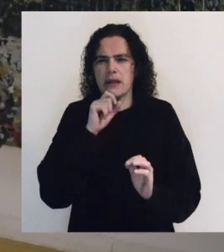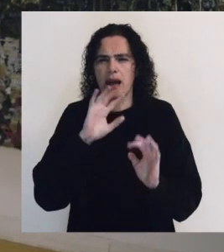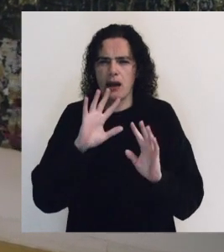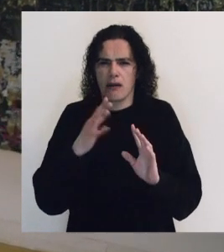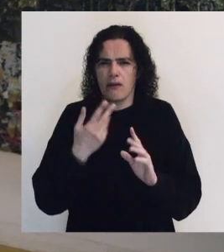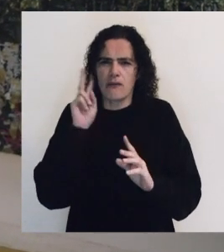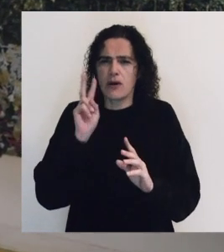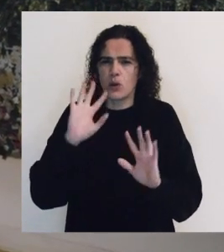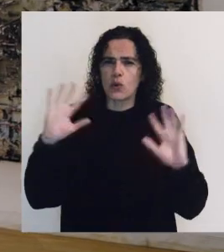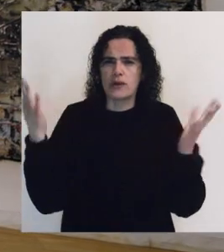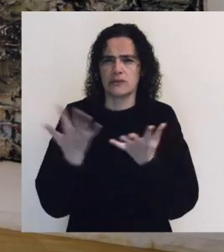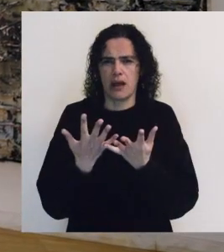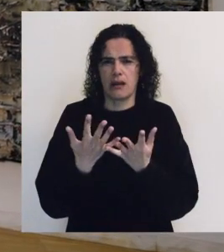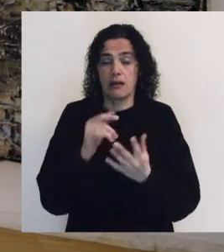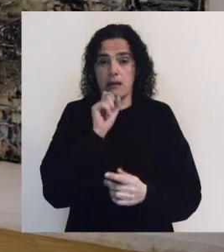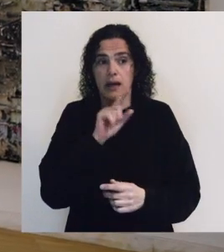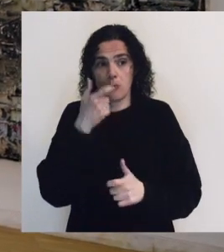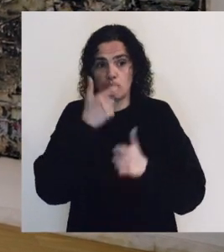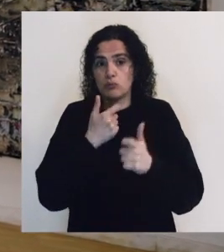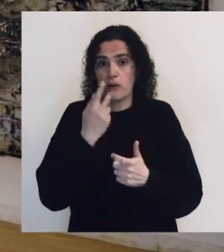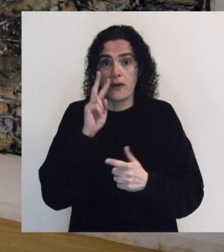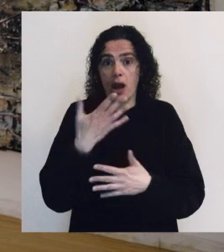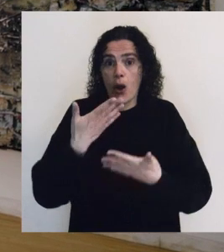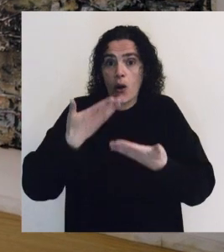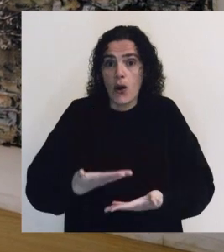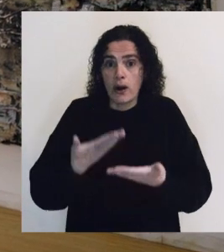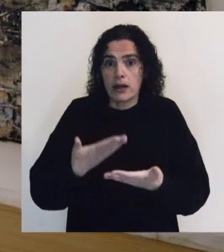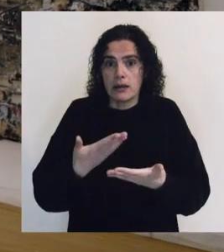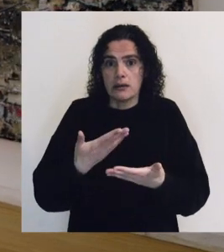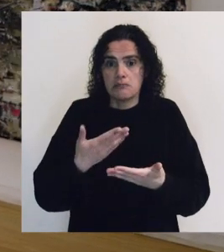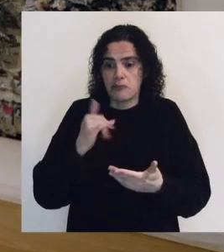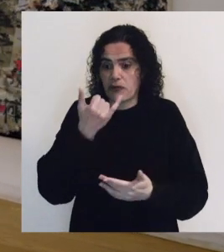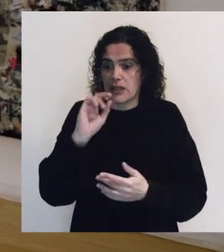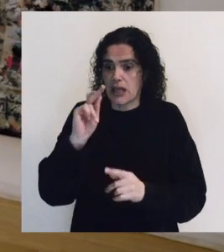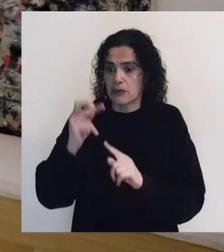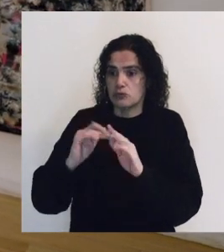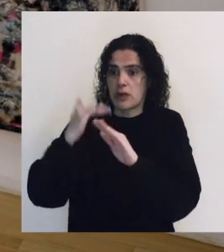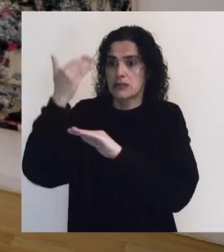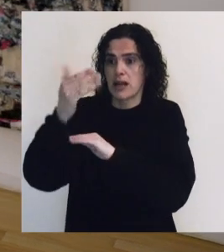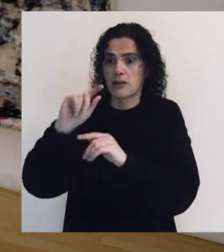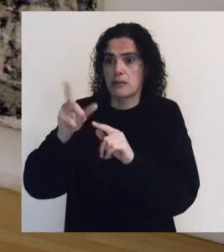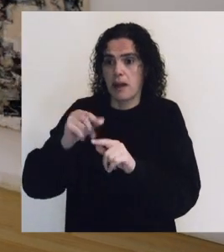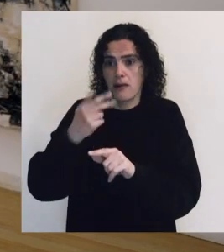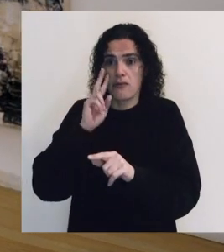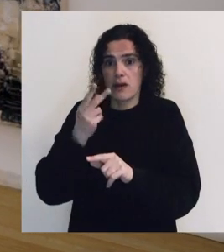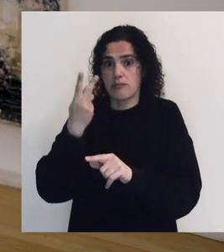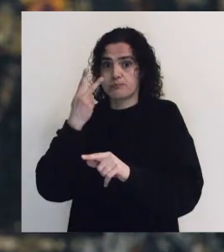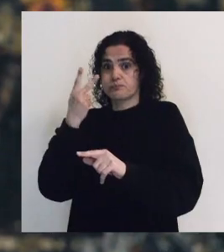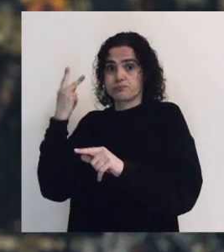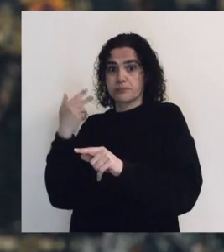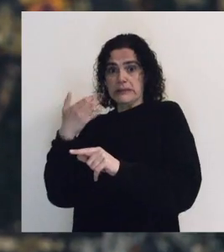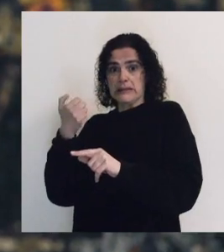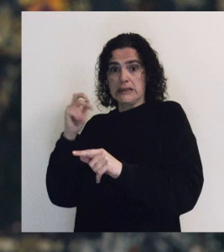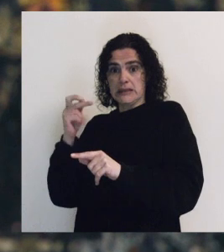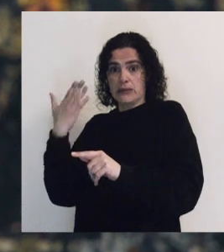have a universal value. You can look at it now, in 20 years, but maybe you would have been able to look at